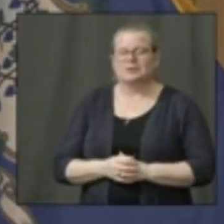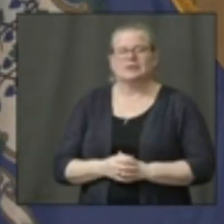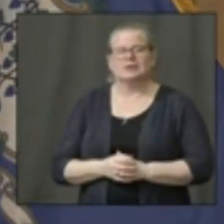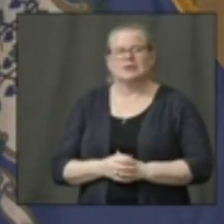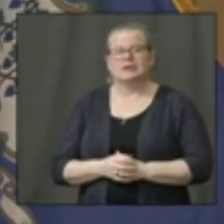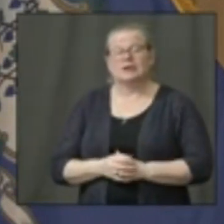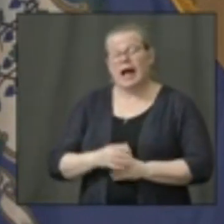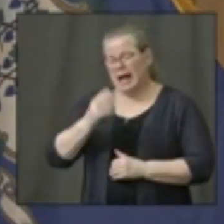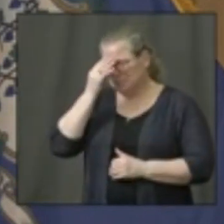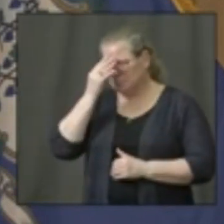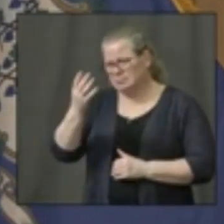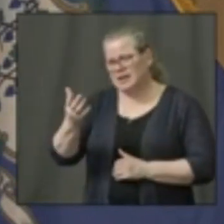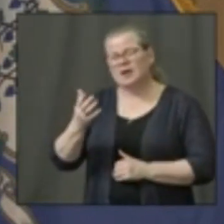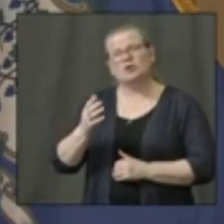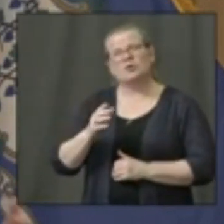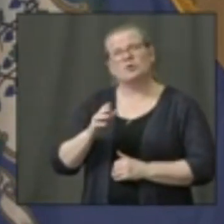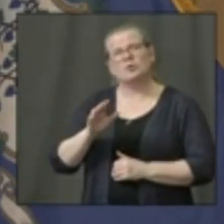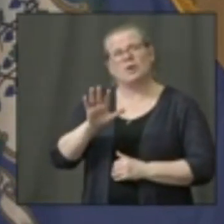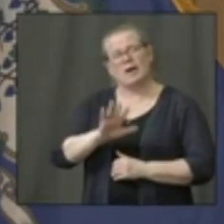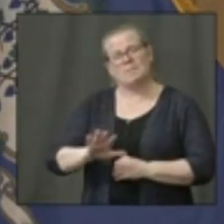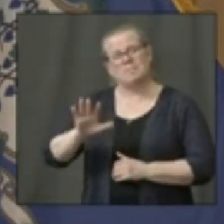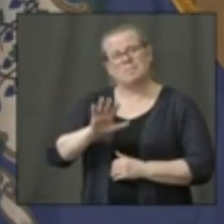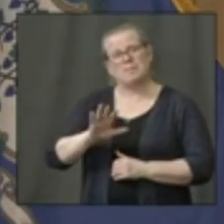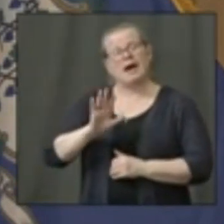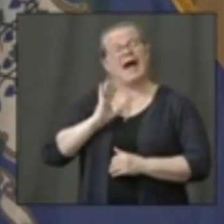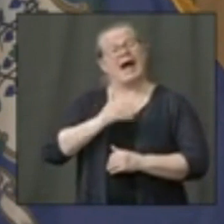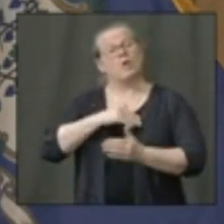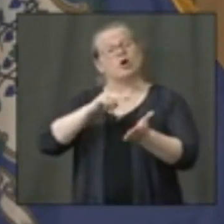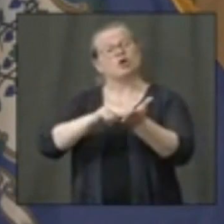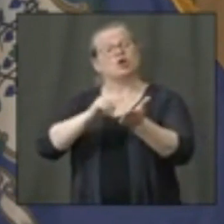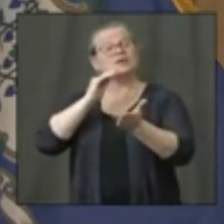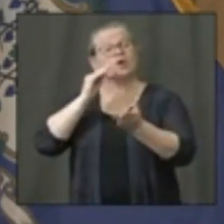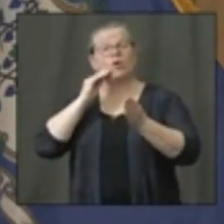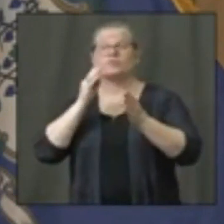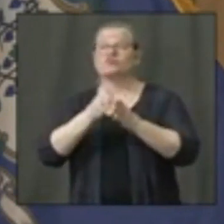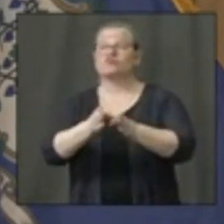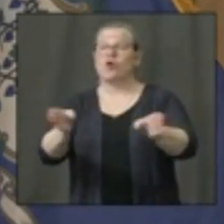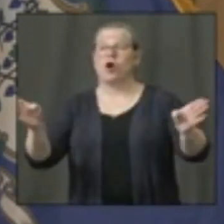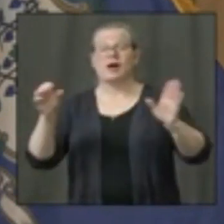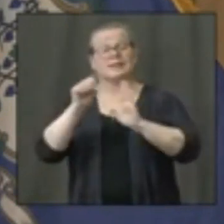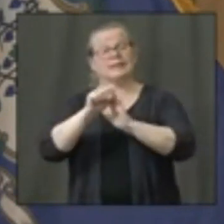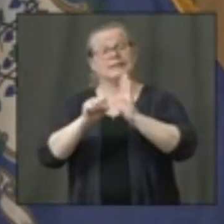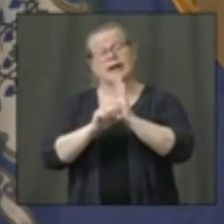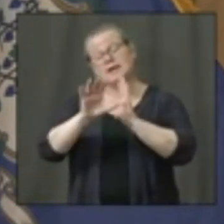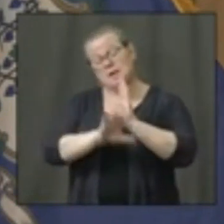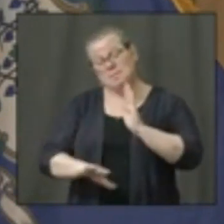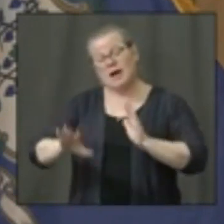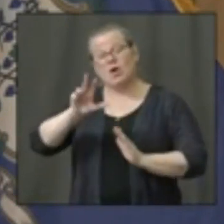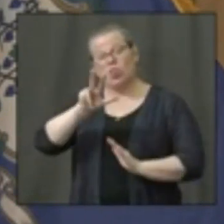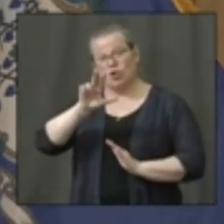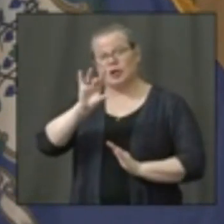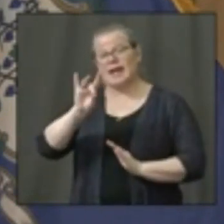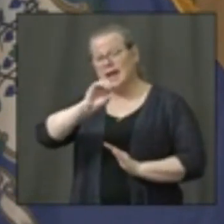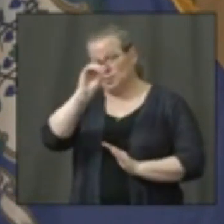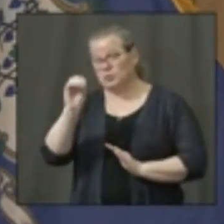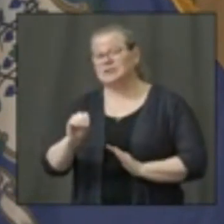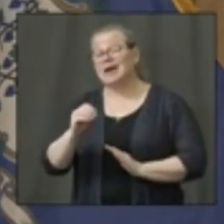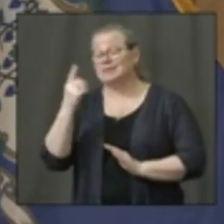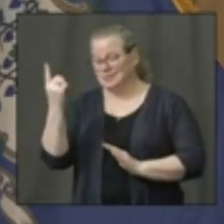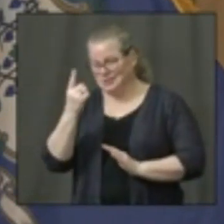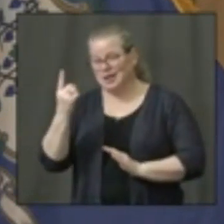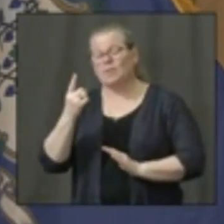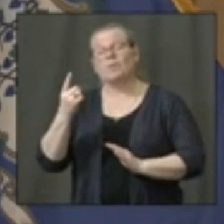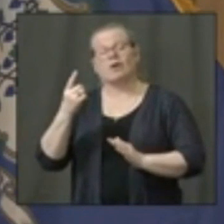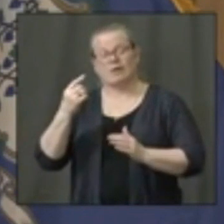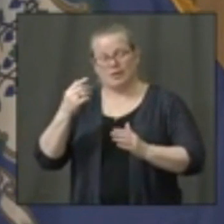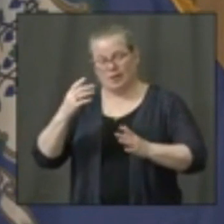got about 38% of our nursing homes across the state now do have an infection, in many cases, more